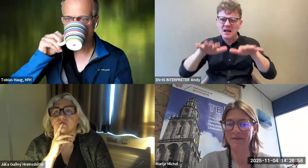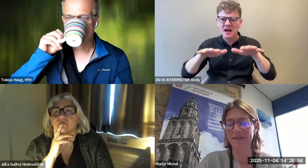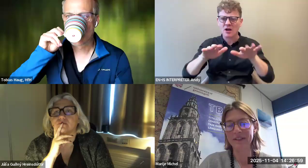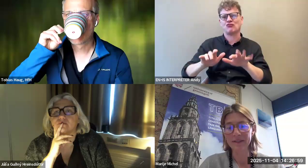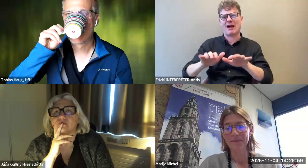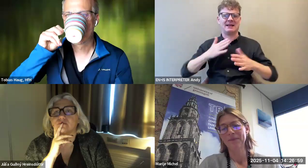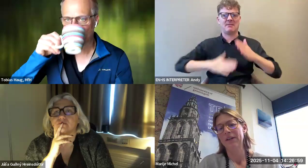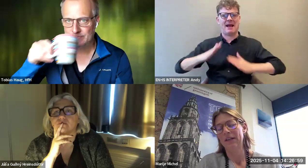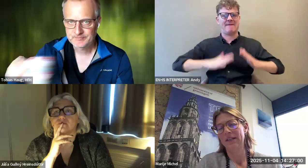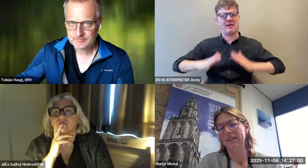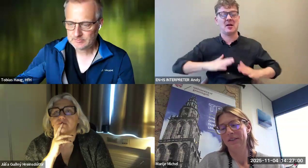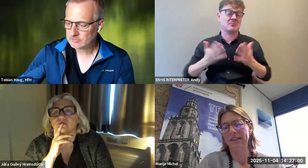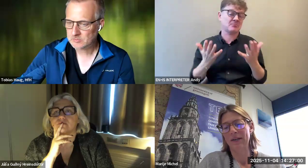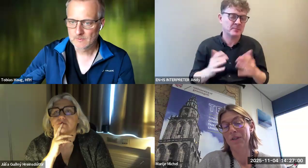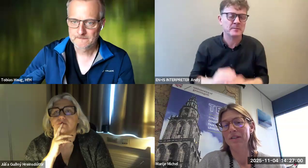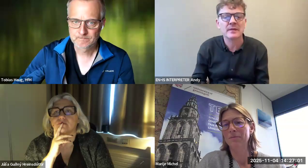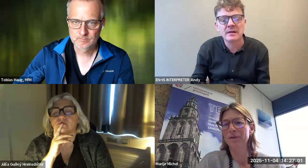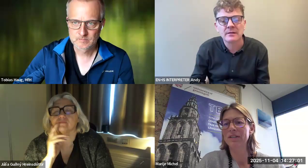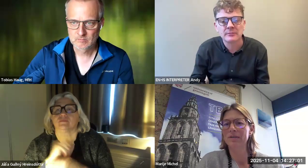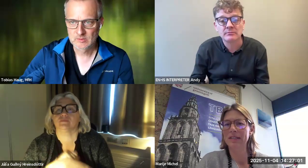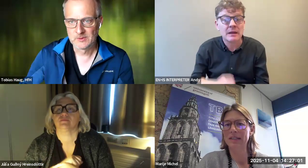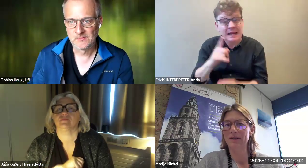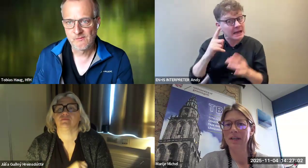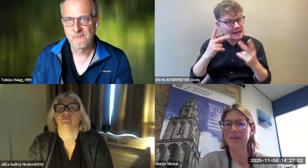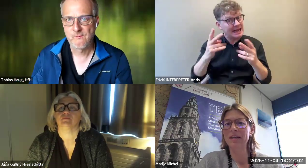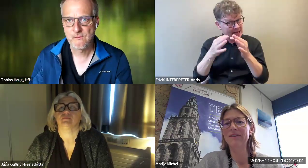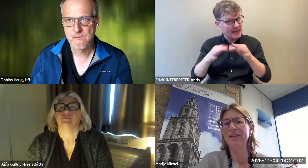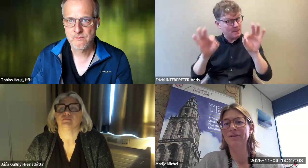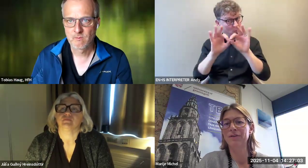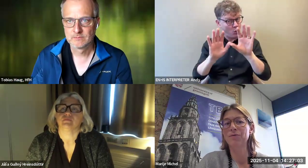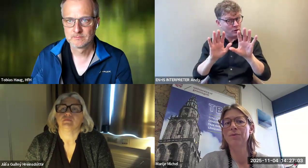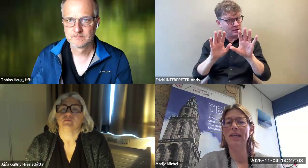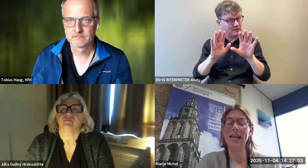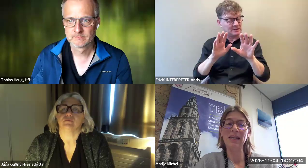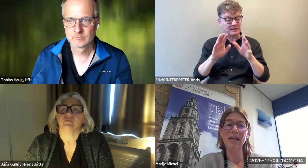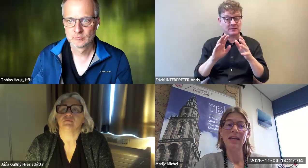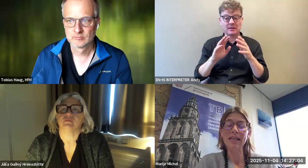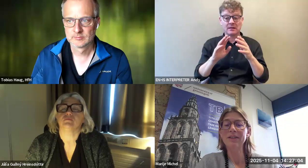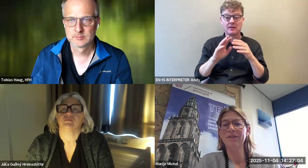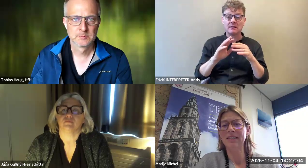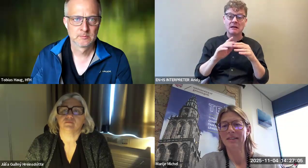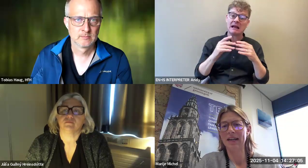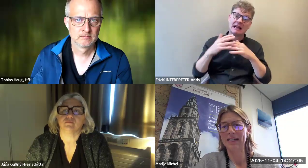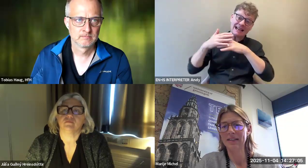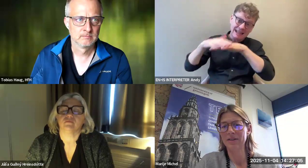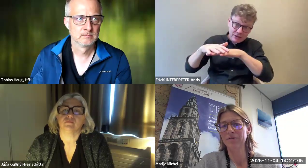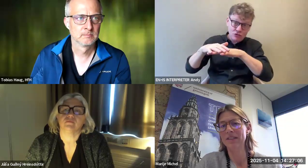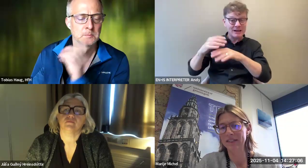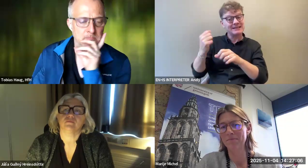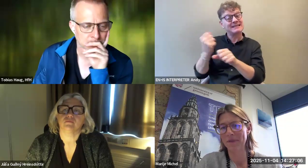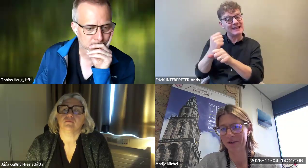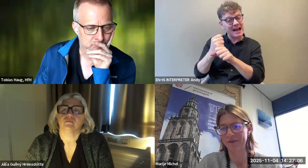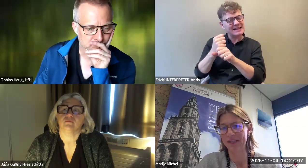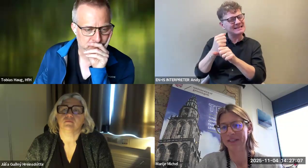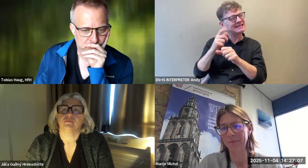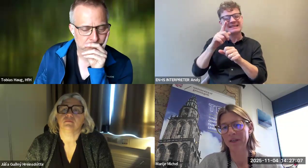writing behaviors. And that was important to see that, okay, so even if you use a integrated task, you're